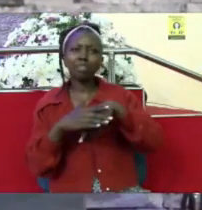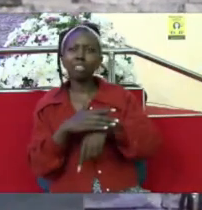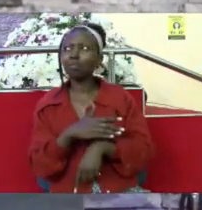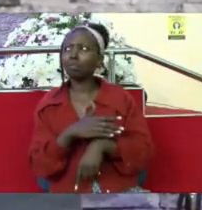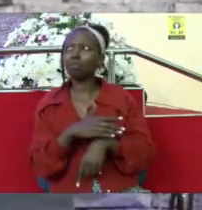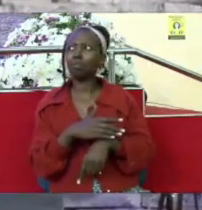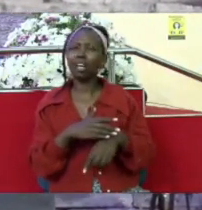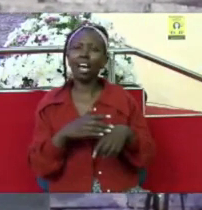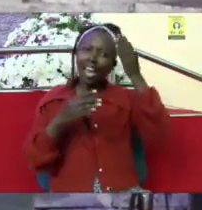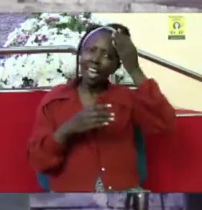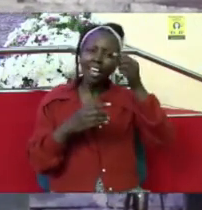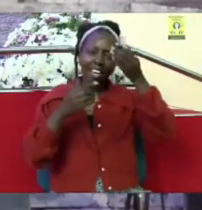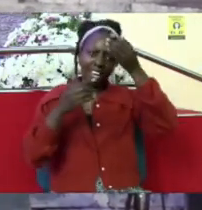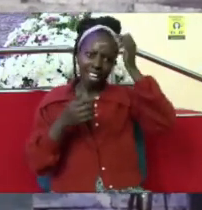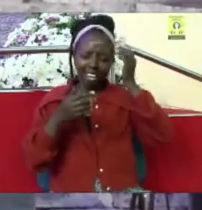kuna recession.